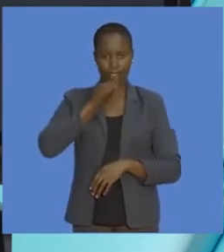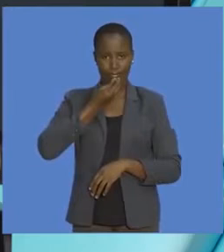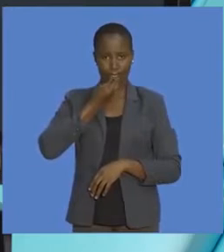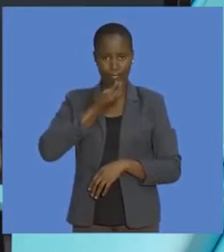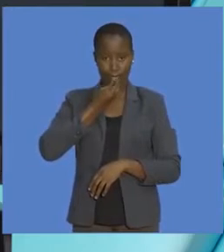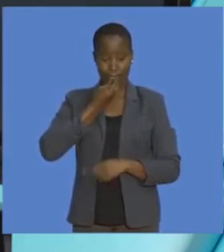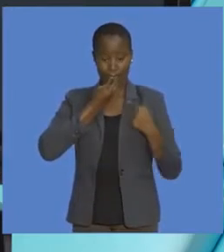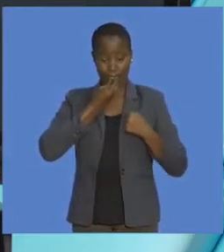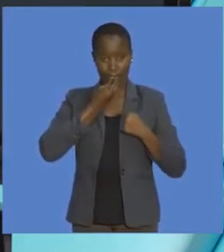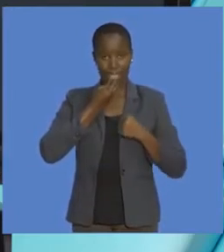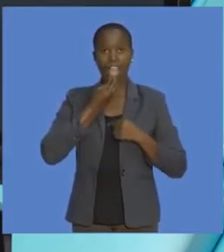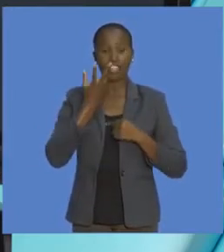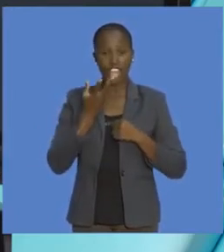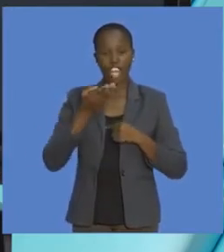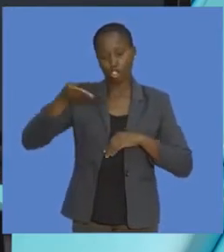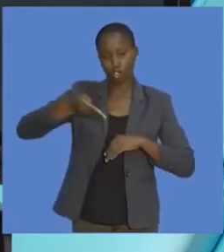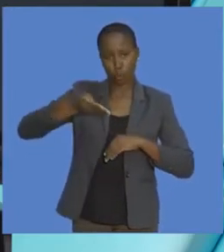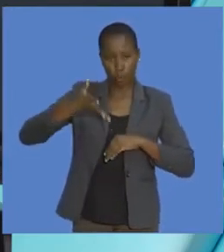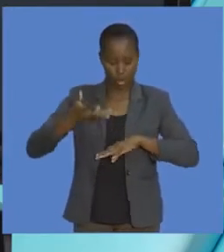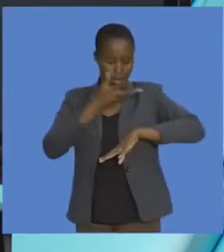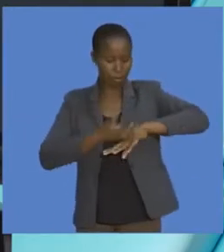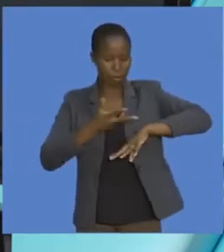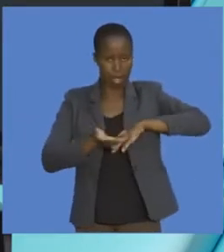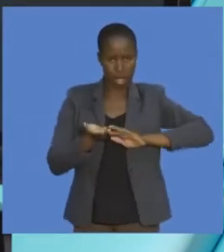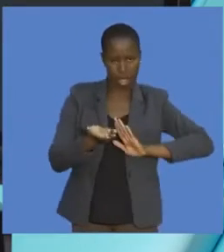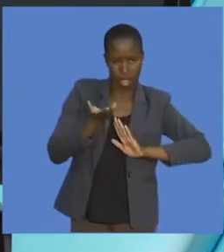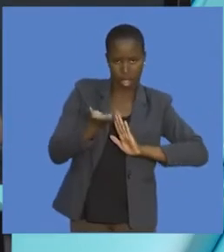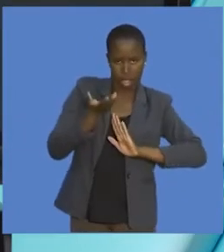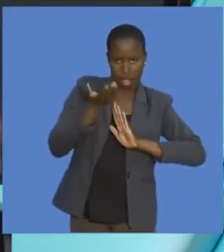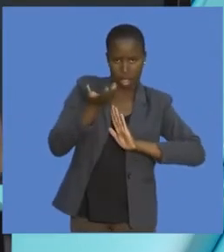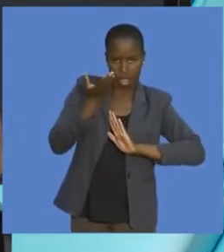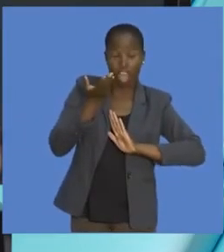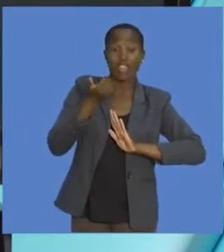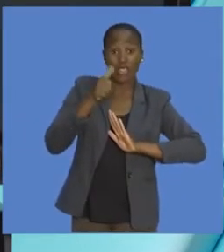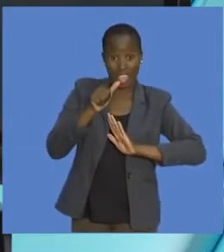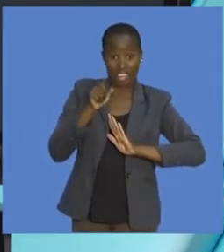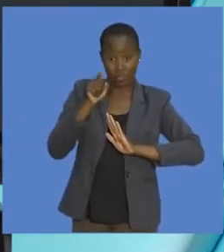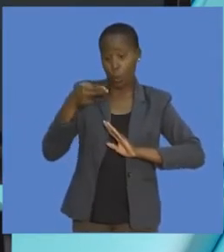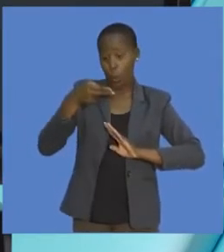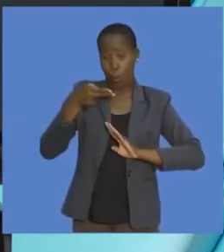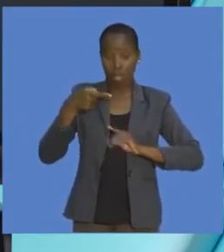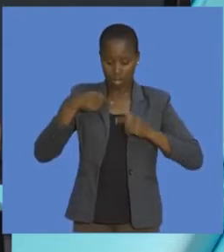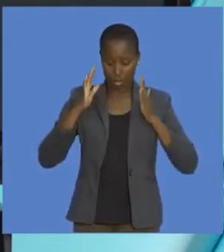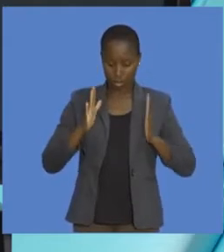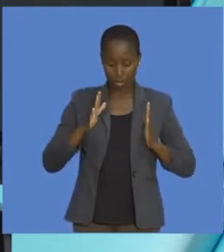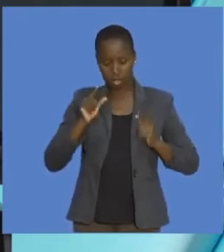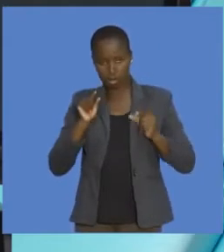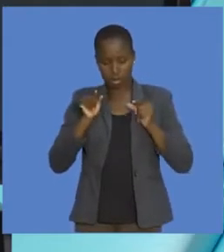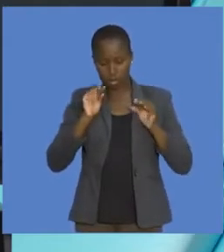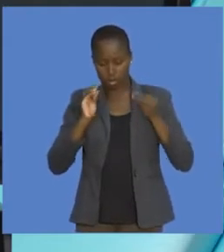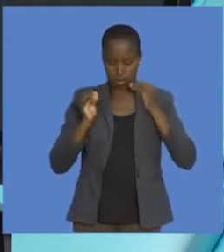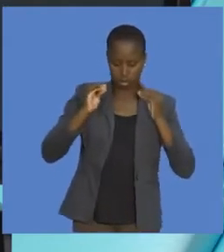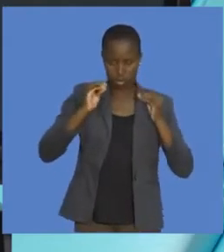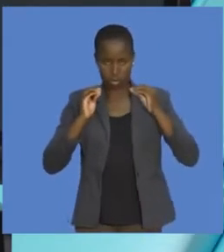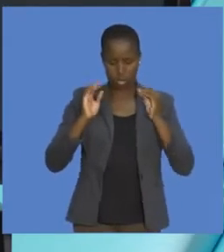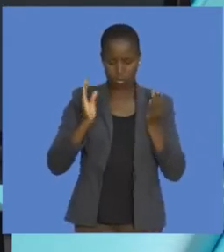increase. So the body has to compensate and bring that blood sugar levels back to normal. And so these are mechanisms that are responsible